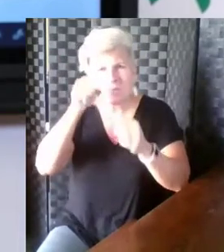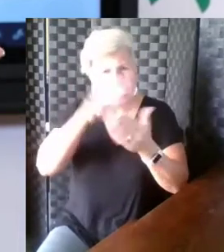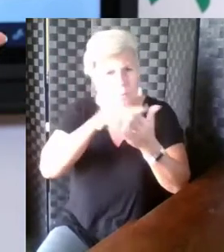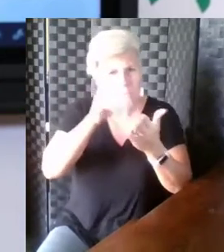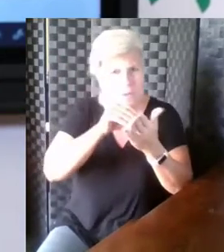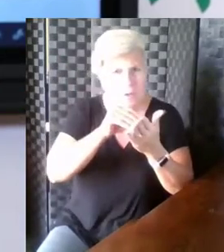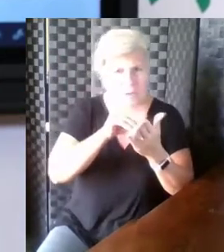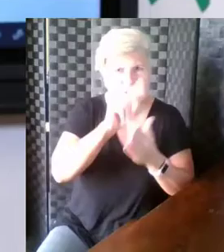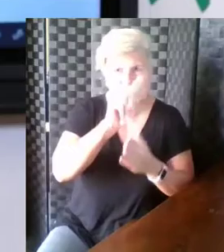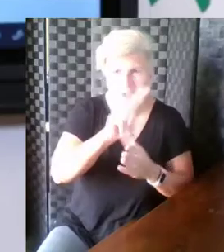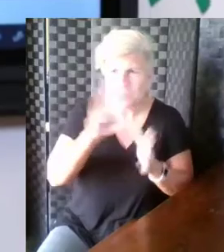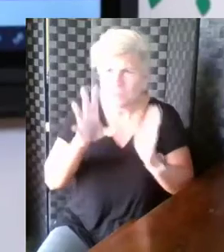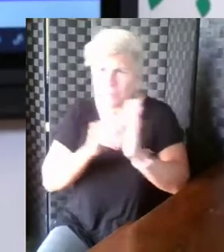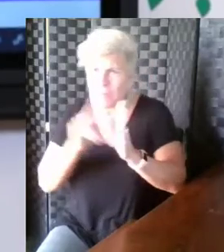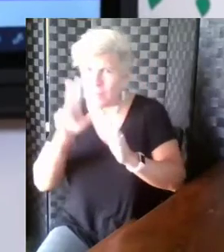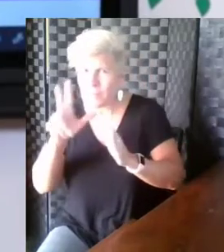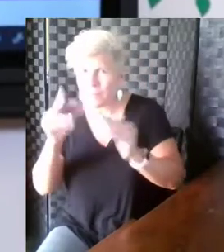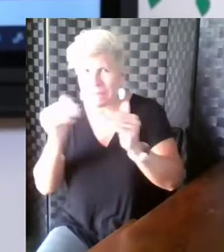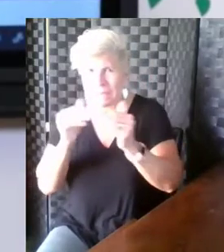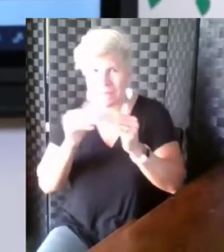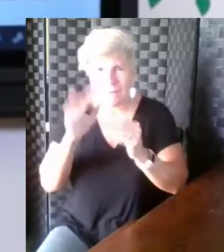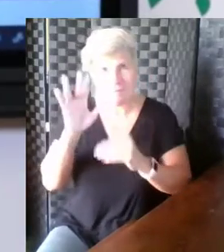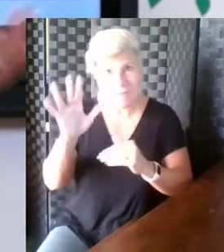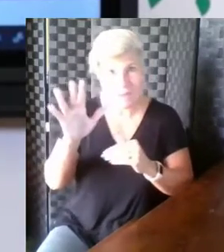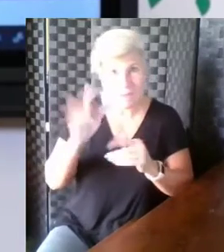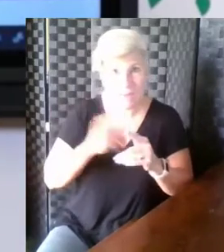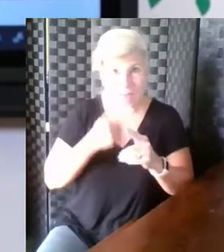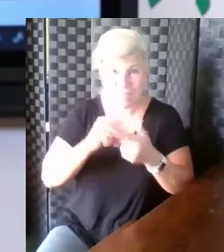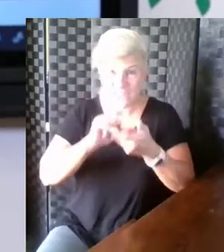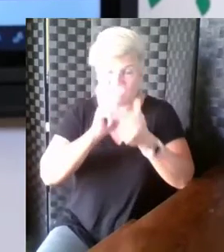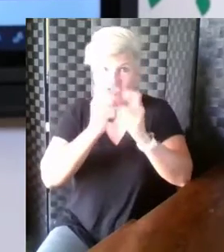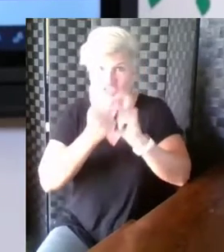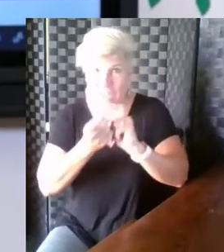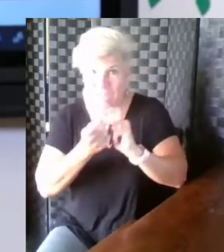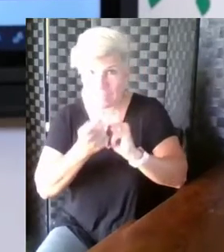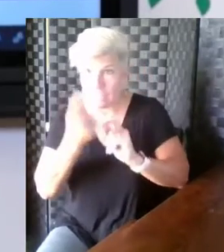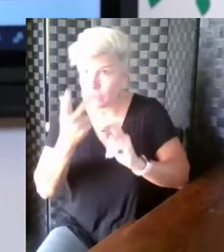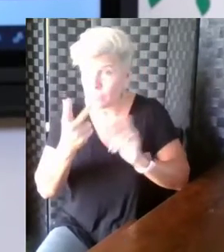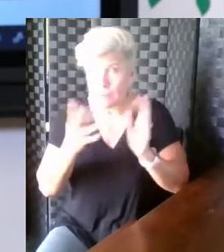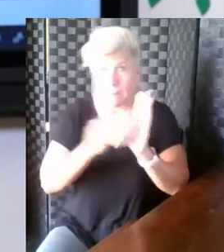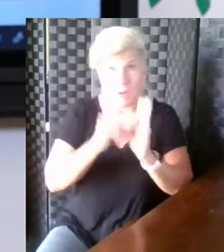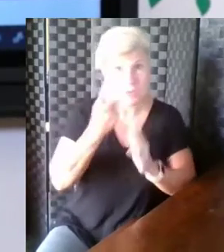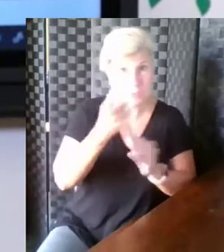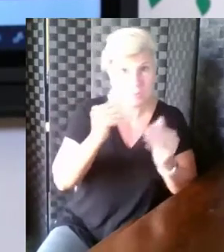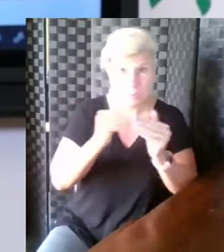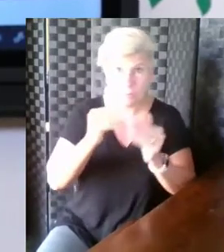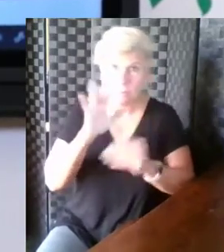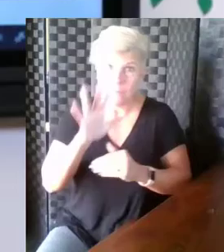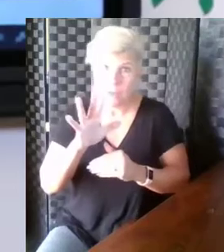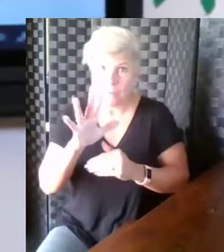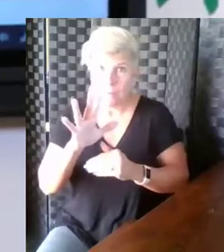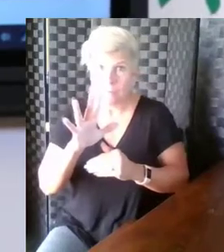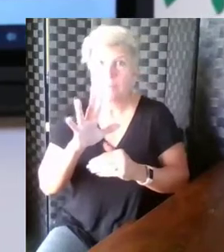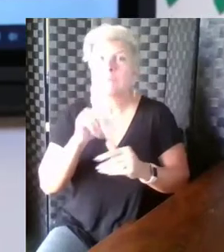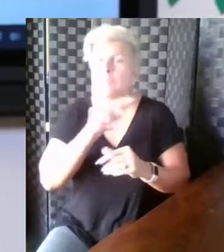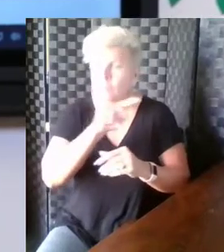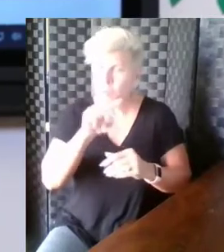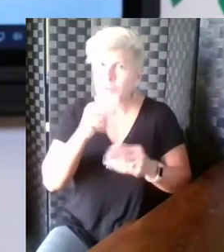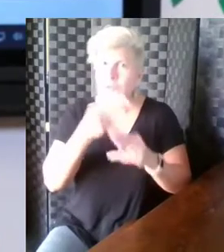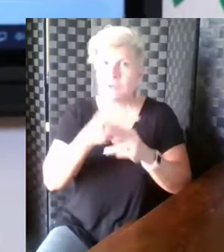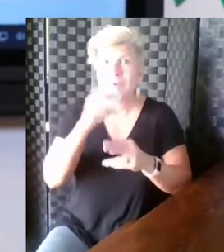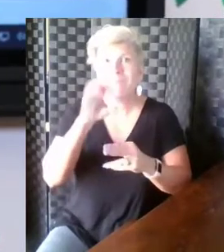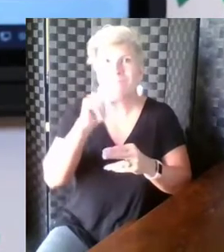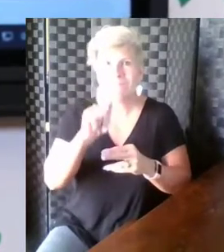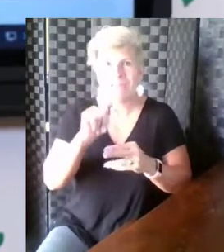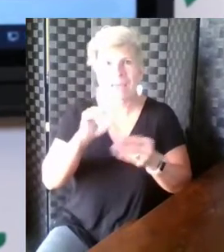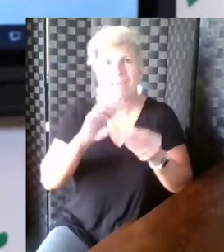problems like 2 plus 3 equals 5. And then you turned that around and said 3 plus 2 equals 5. Those are fact families. And we're